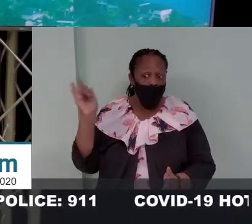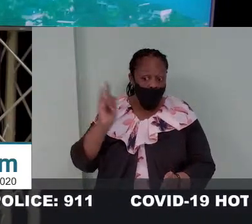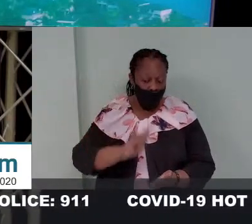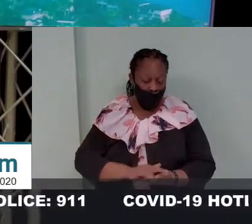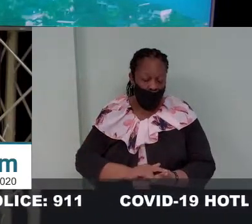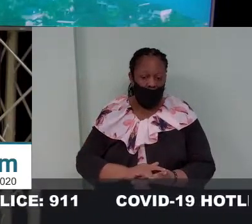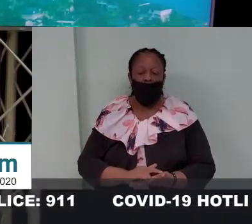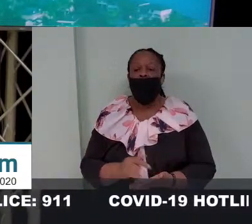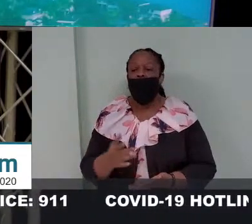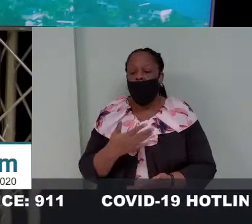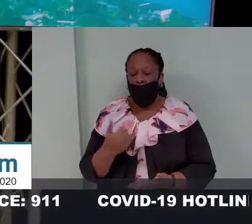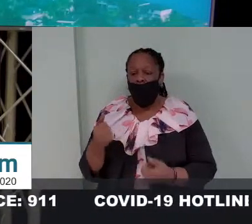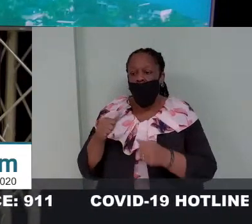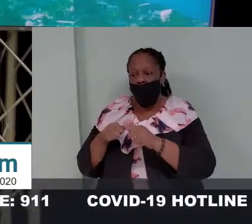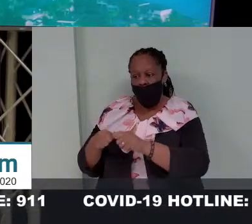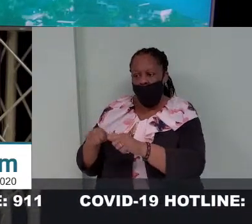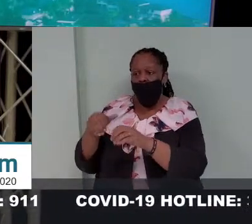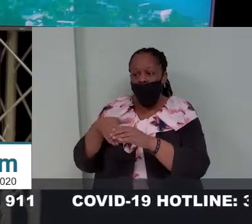locals.